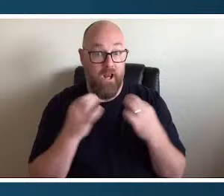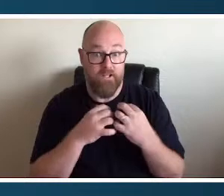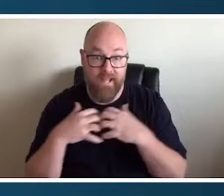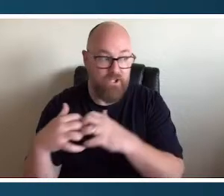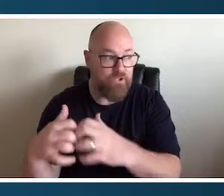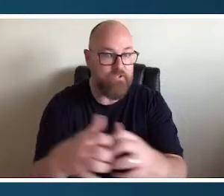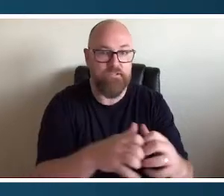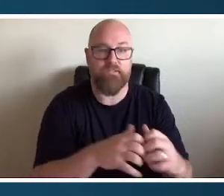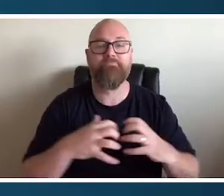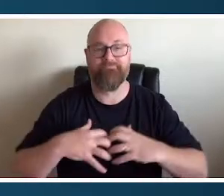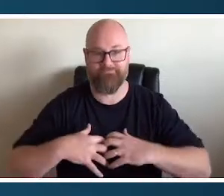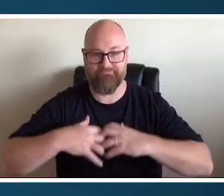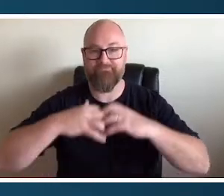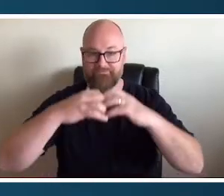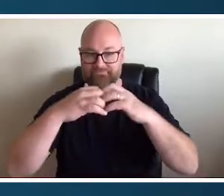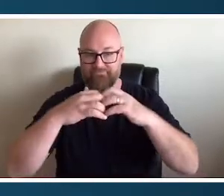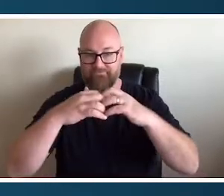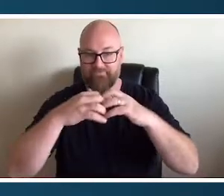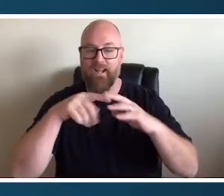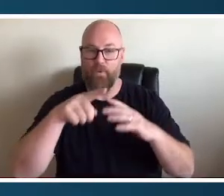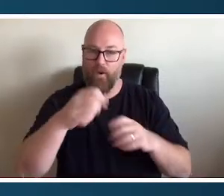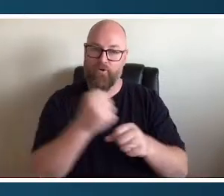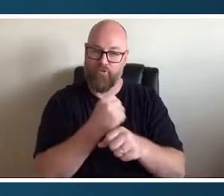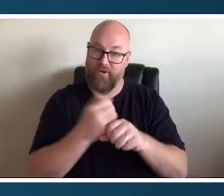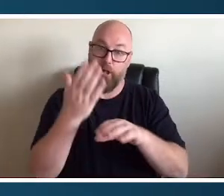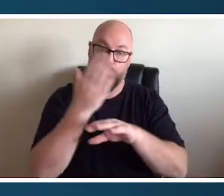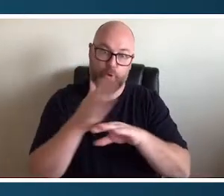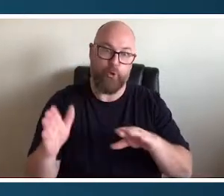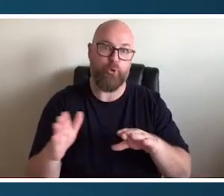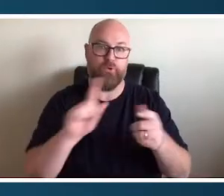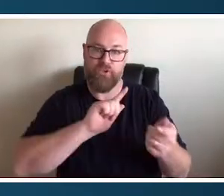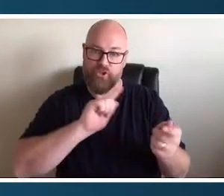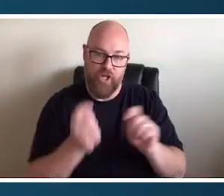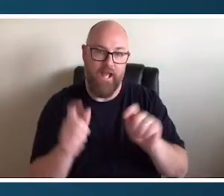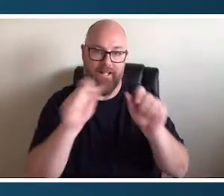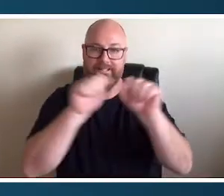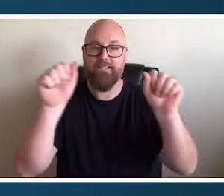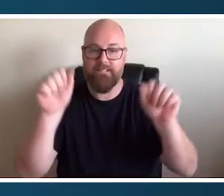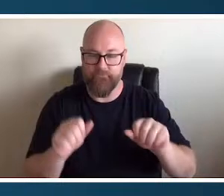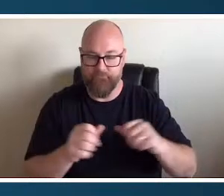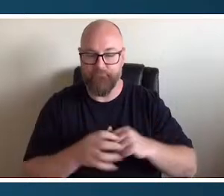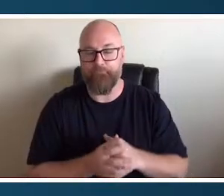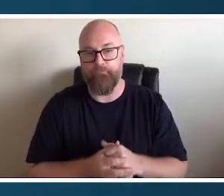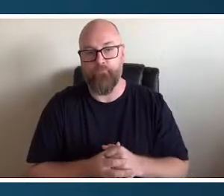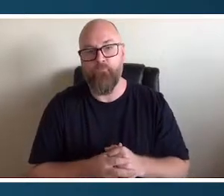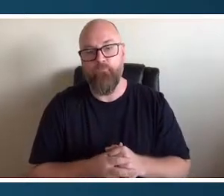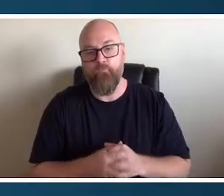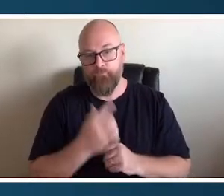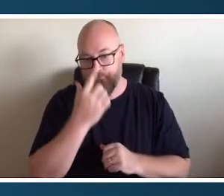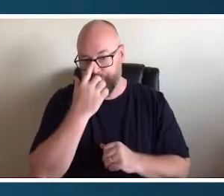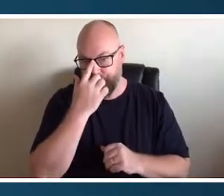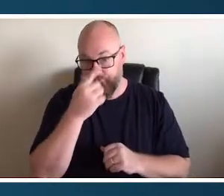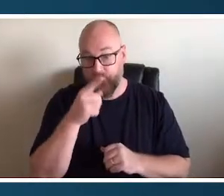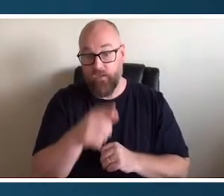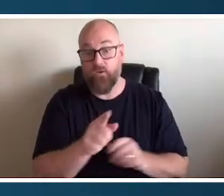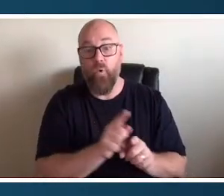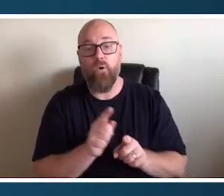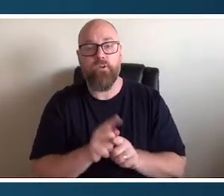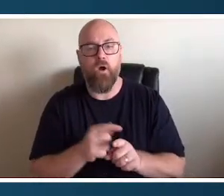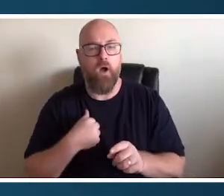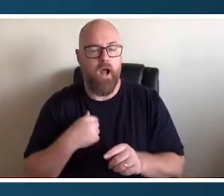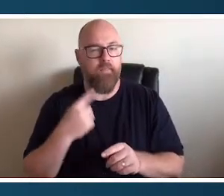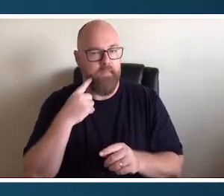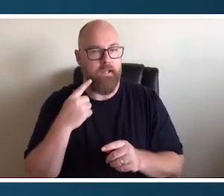transformation takes place, then change could happen upwards and downwards. So that's also, I think, is the element of a speed